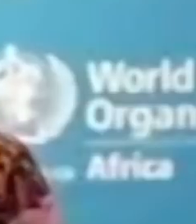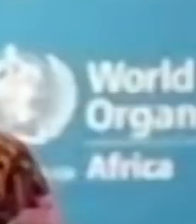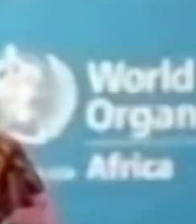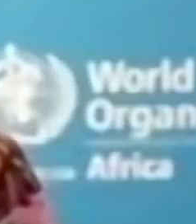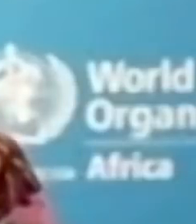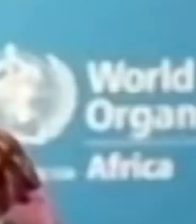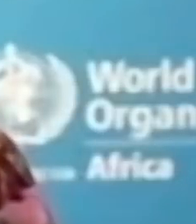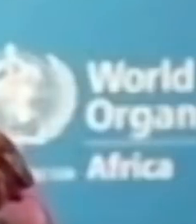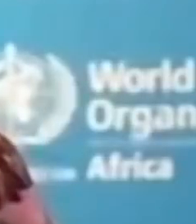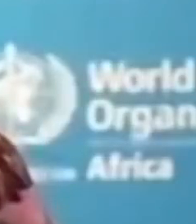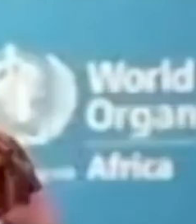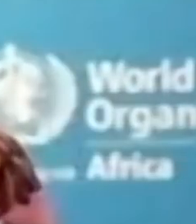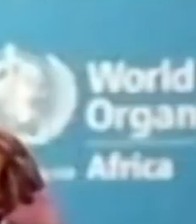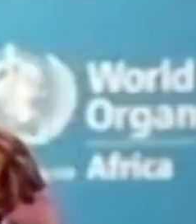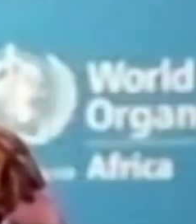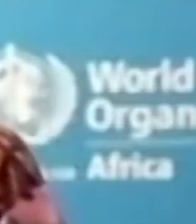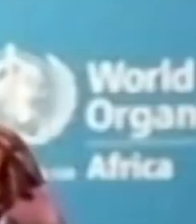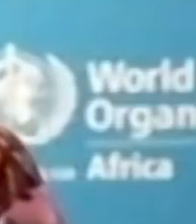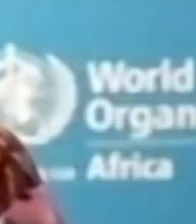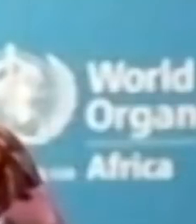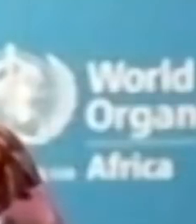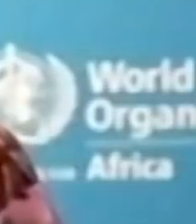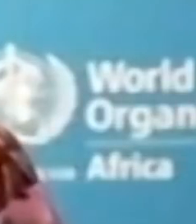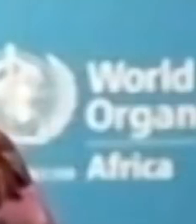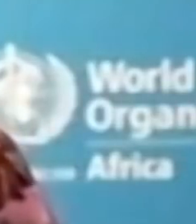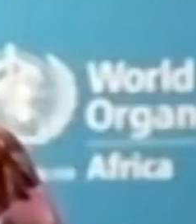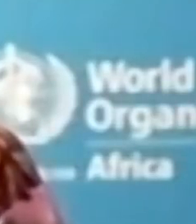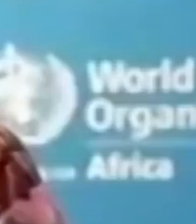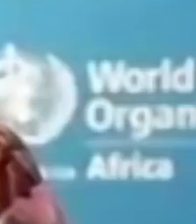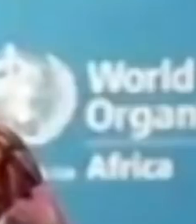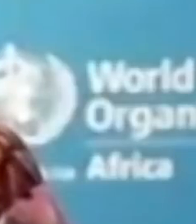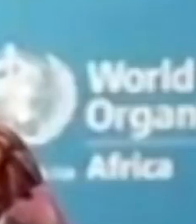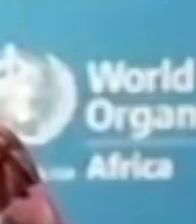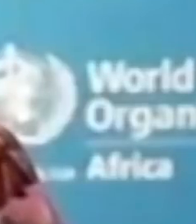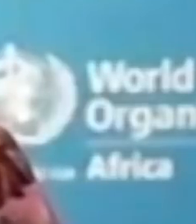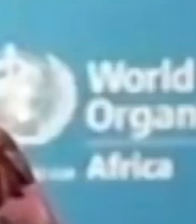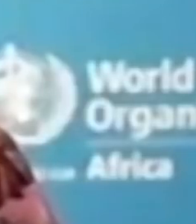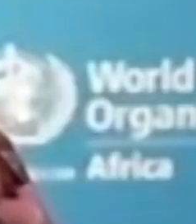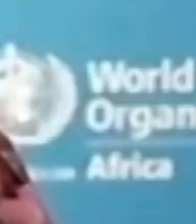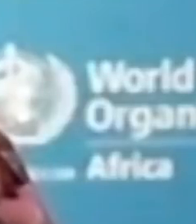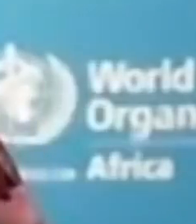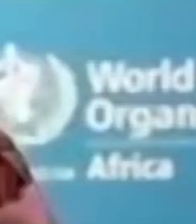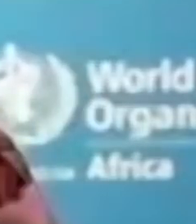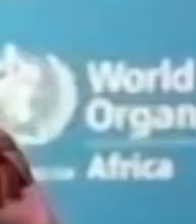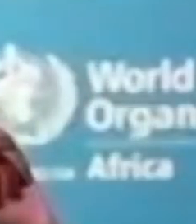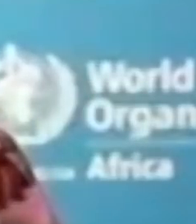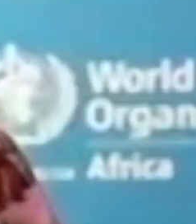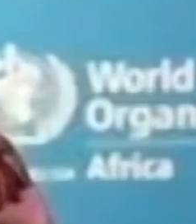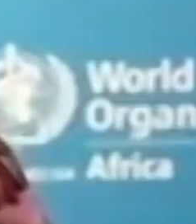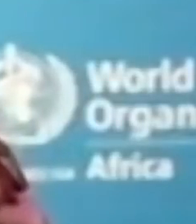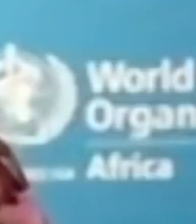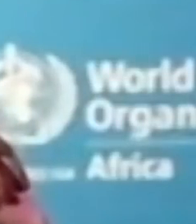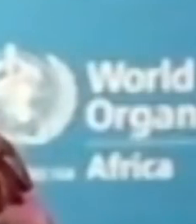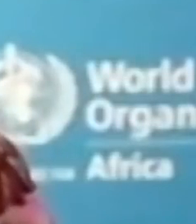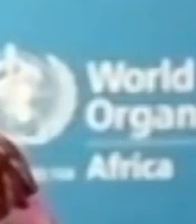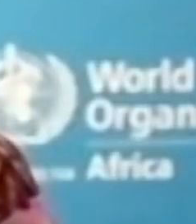early measures, starting with testing, contact tracing, which have produced some results. And then we are very concerned about West Africa,